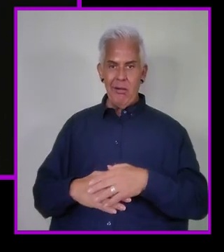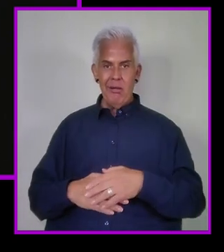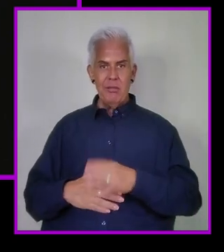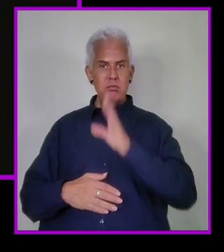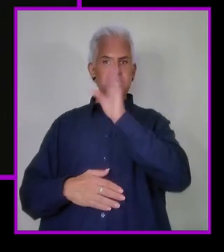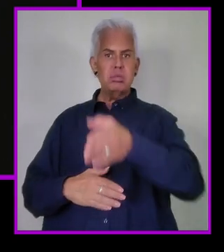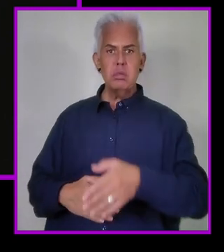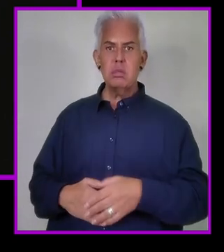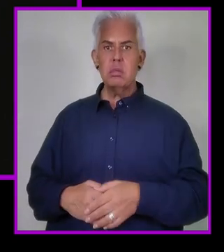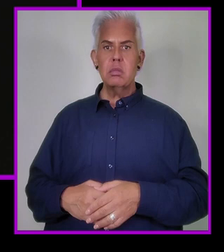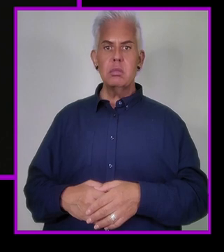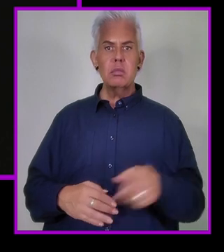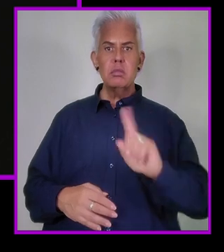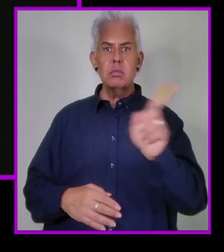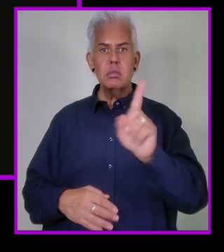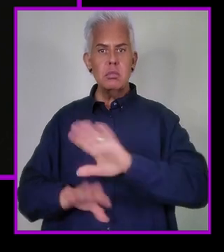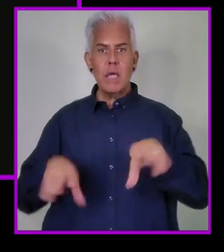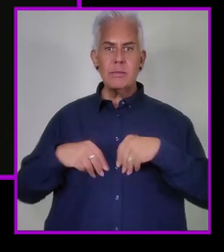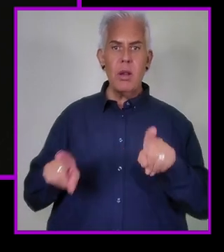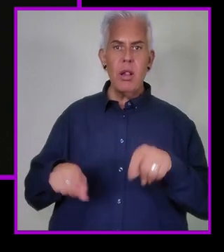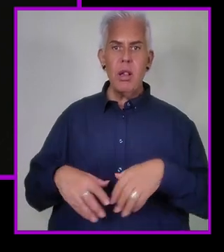know, no, that's not great.